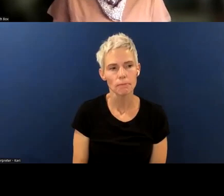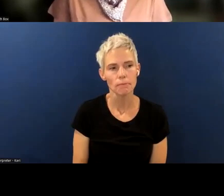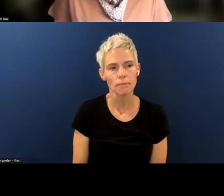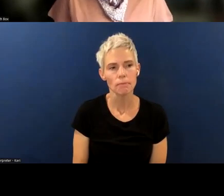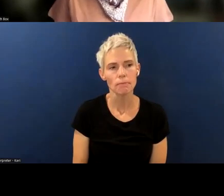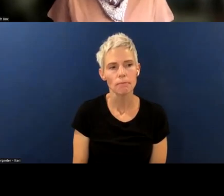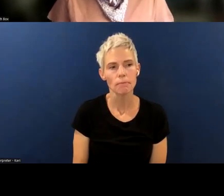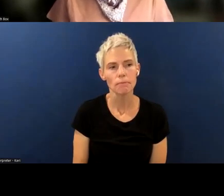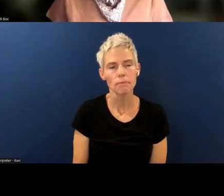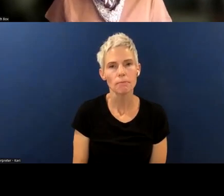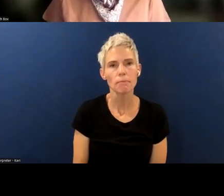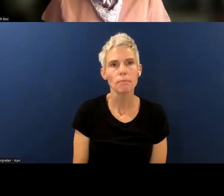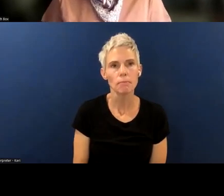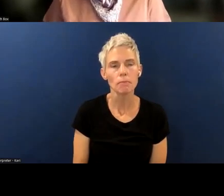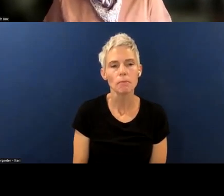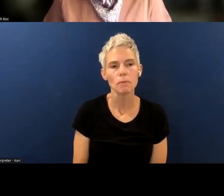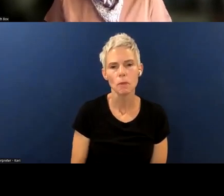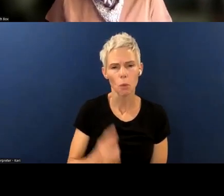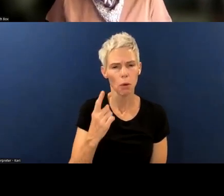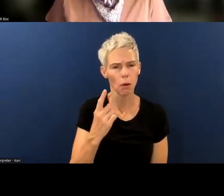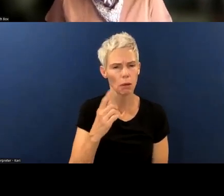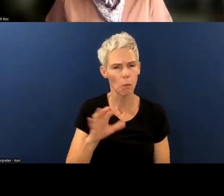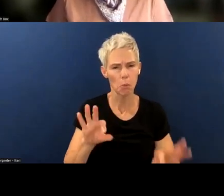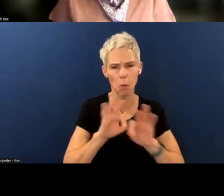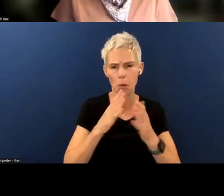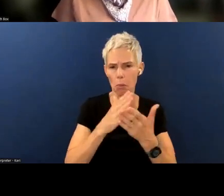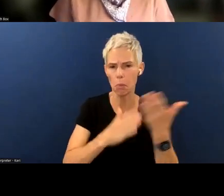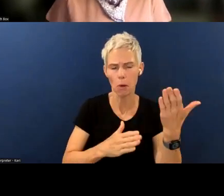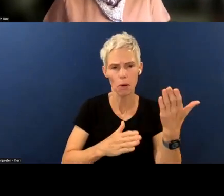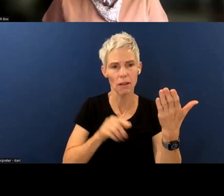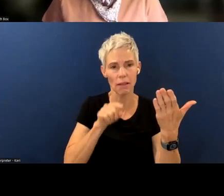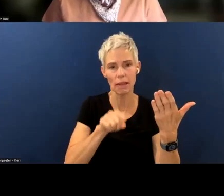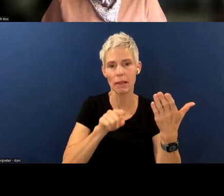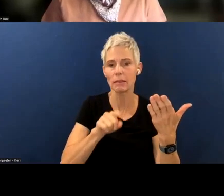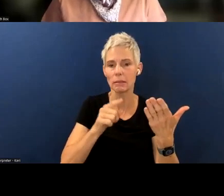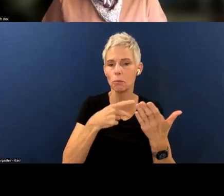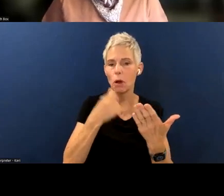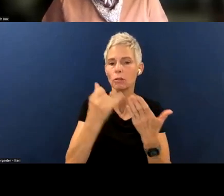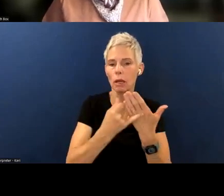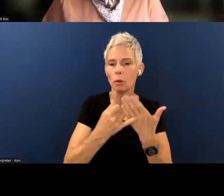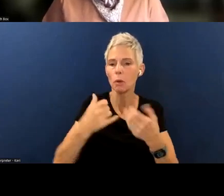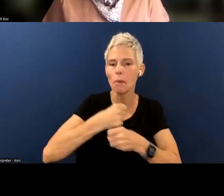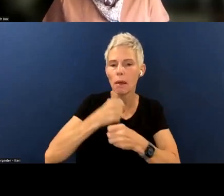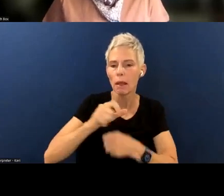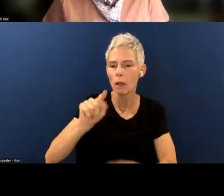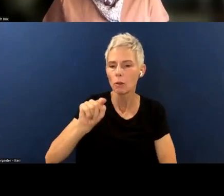One of the assets of this project is we produce toolkits, and the toolkits